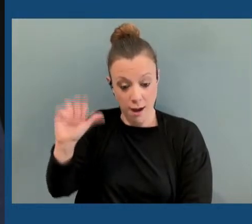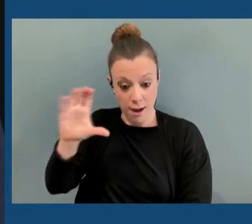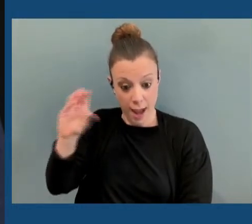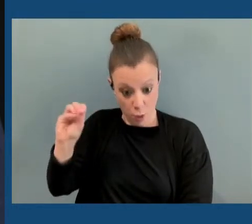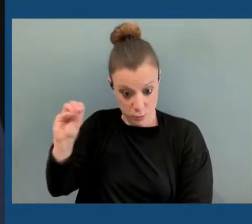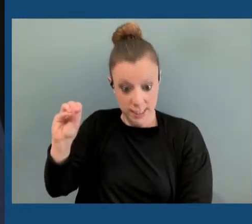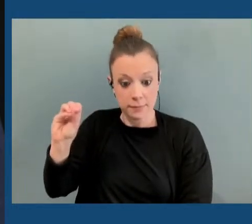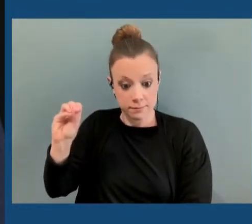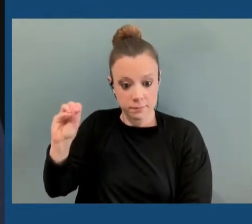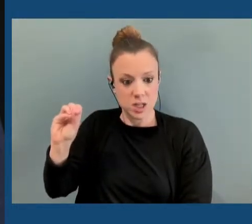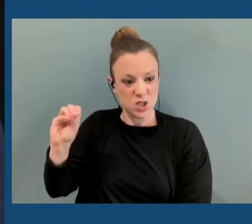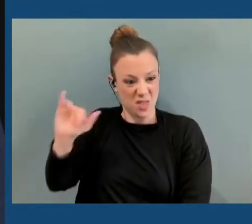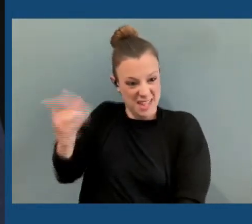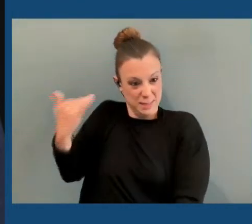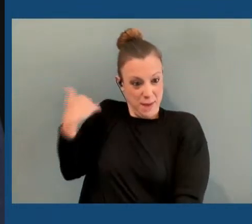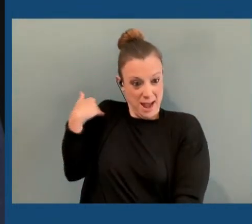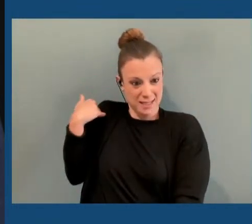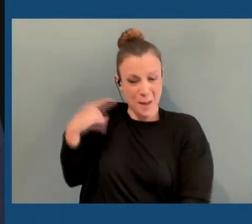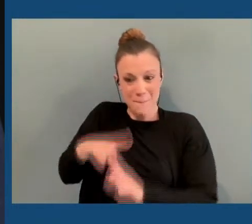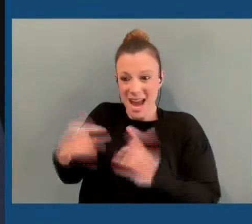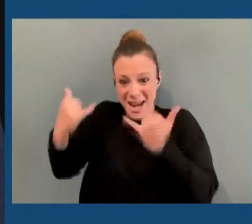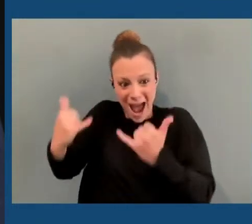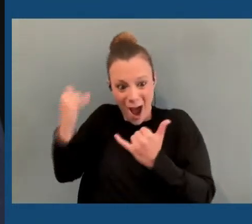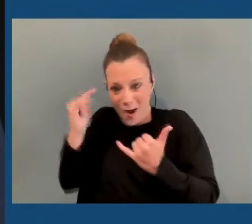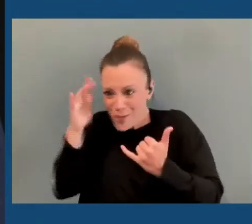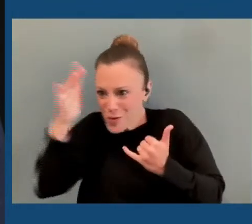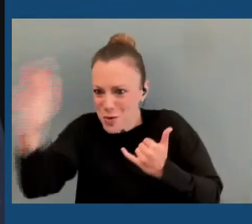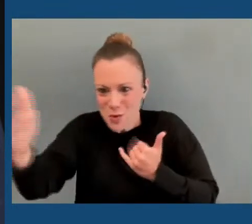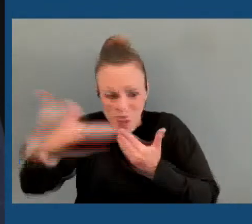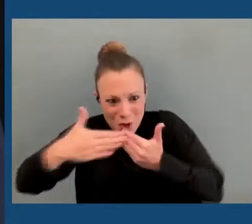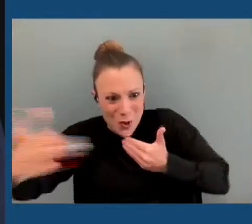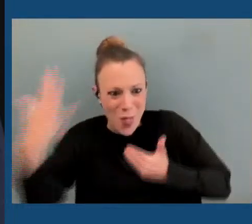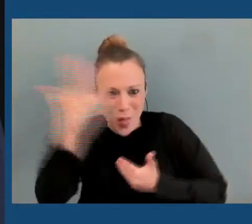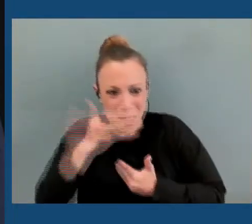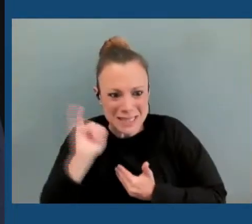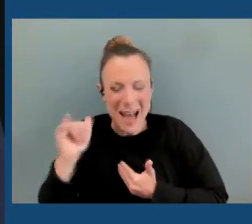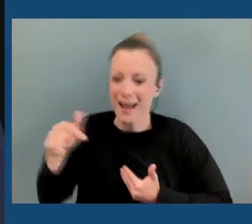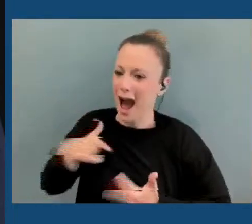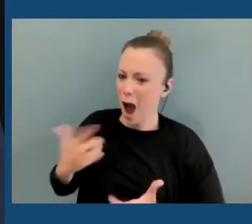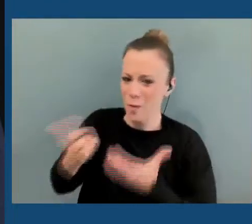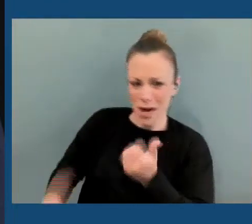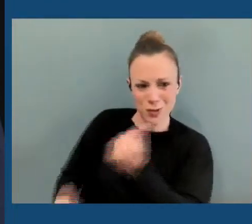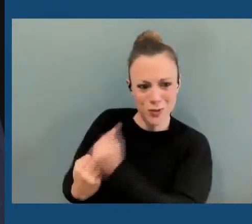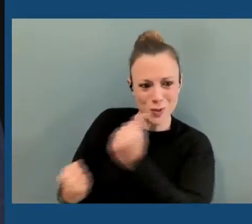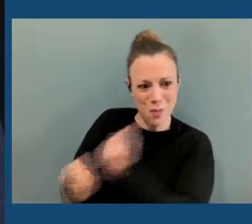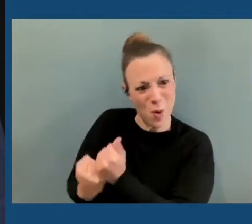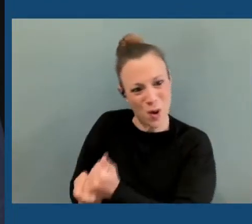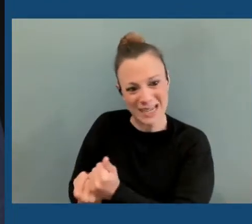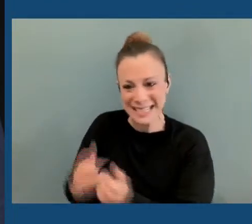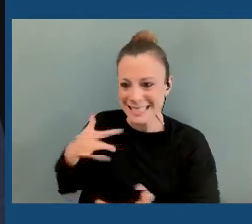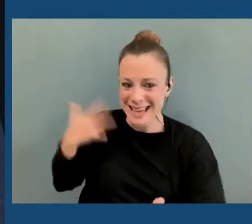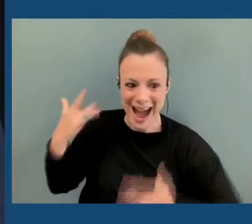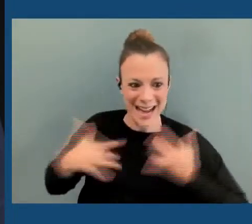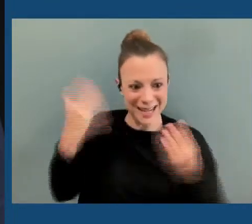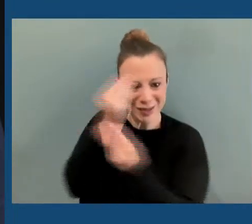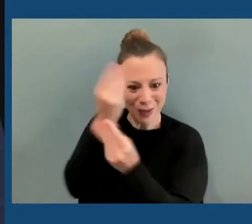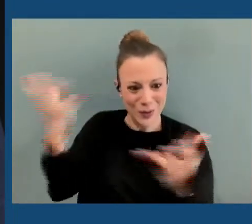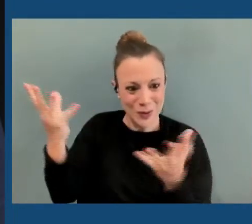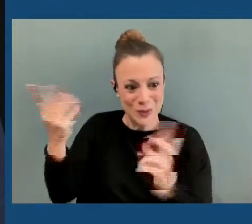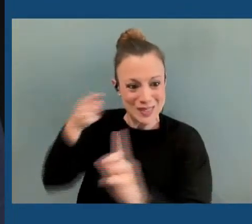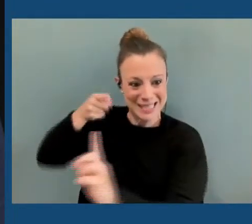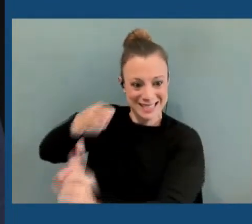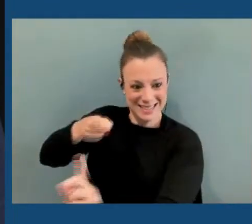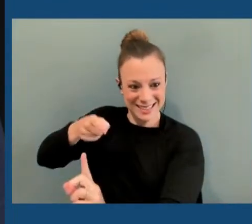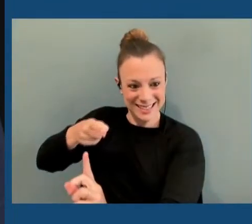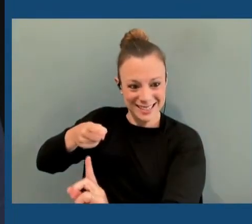on some of the most exciting news we've had in a long time, other than perhaps one that's up in Clay, the demolition